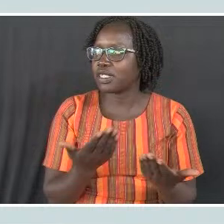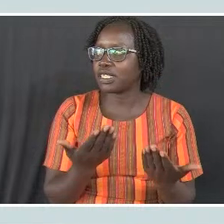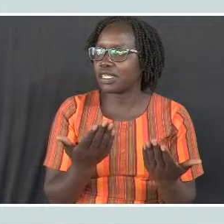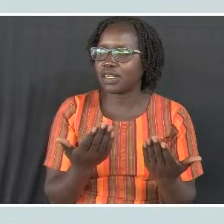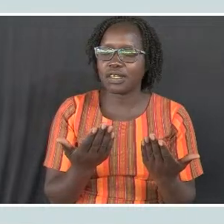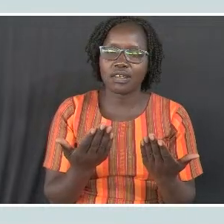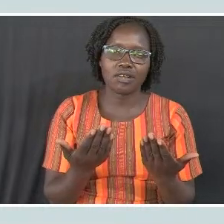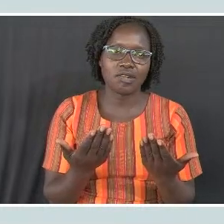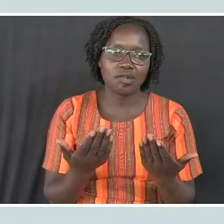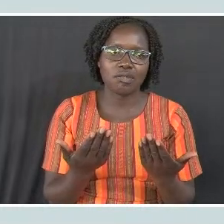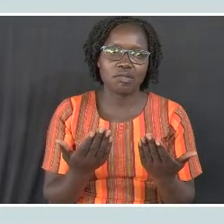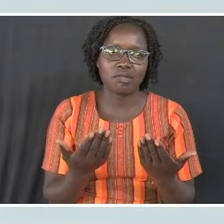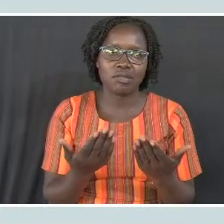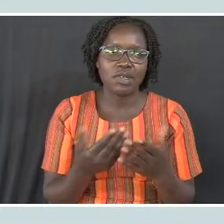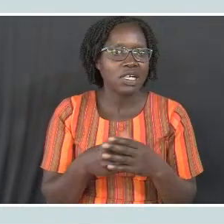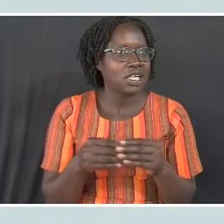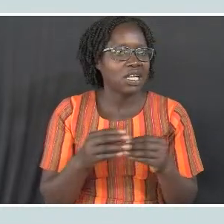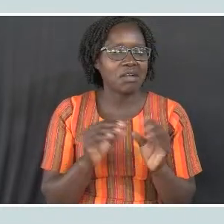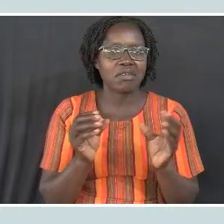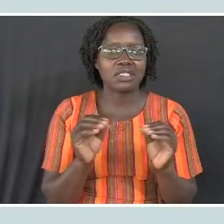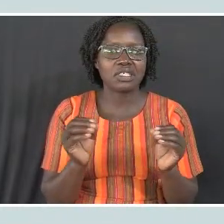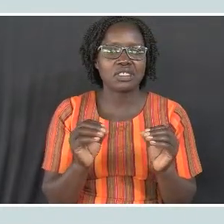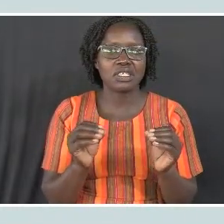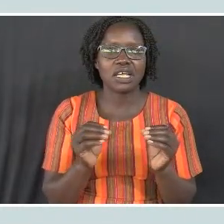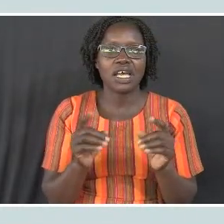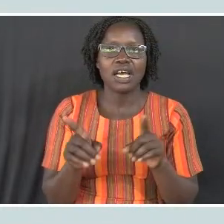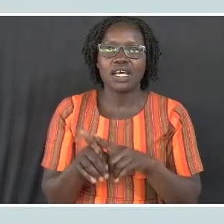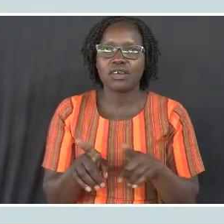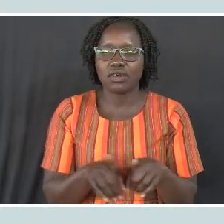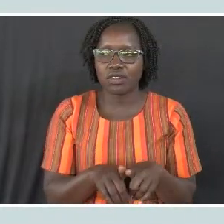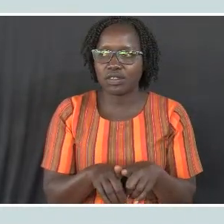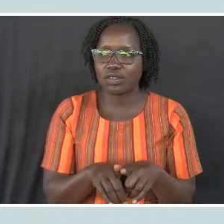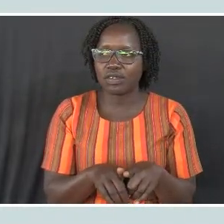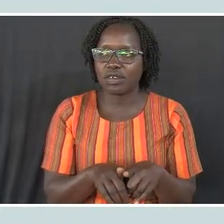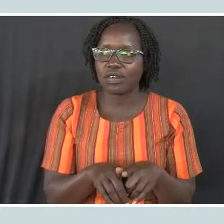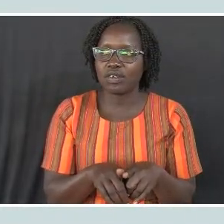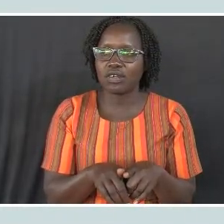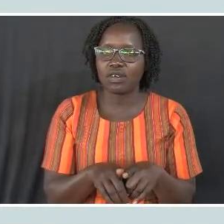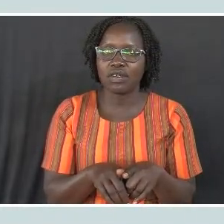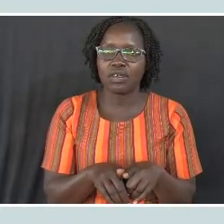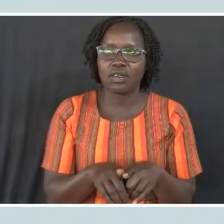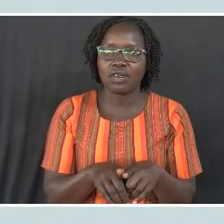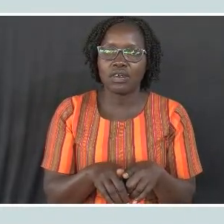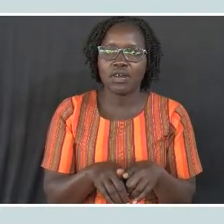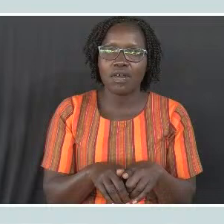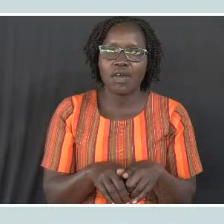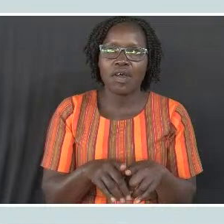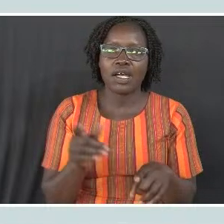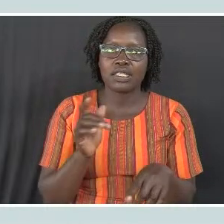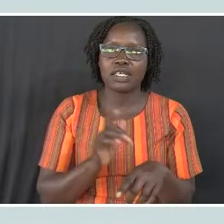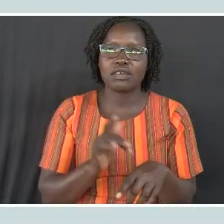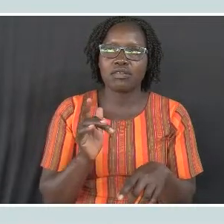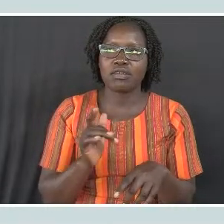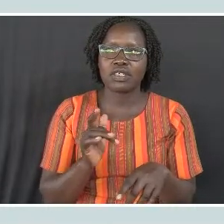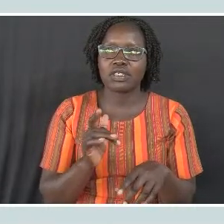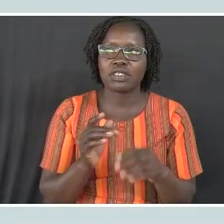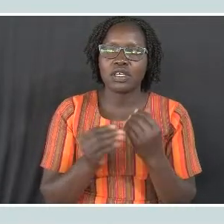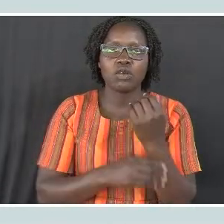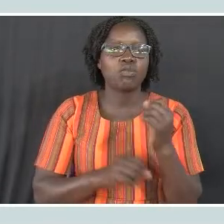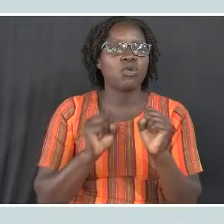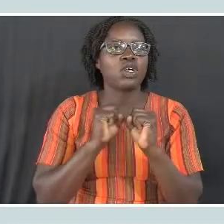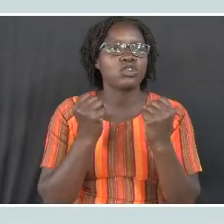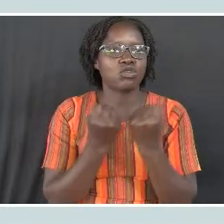some discomfort. And then also, effects of poor oral health, another is you have poor